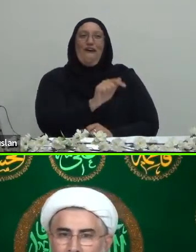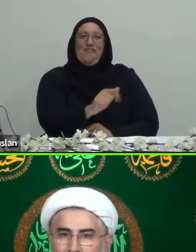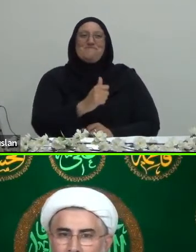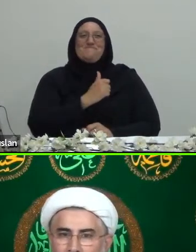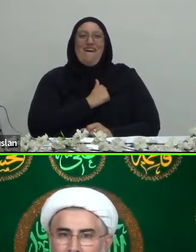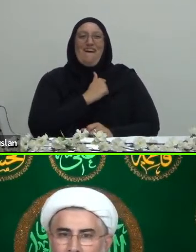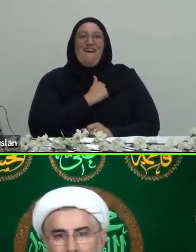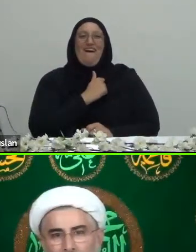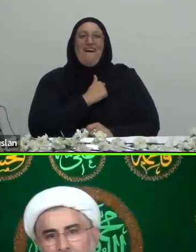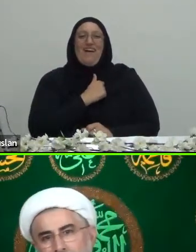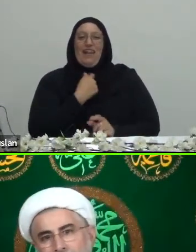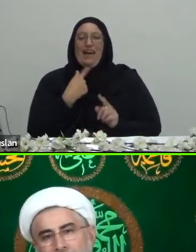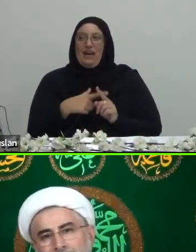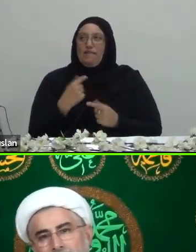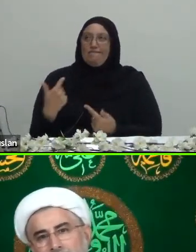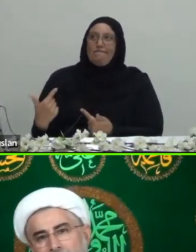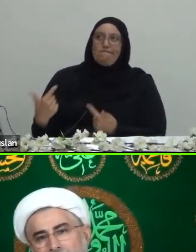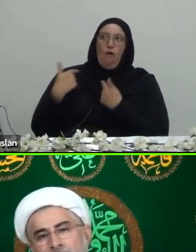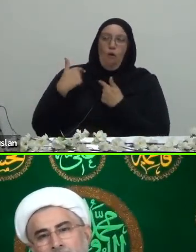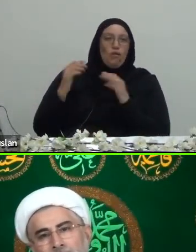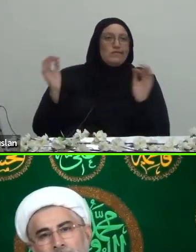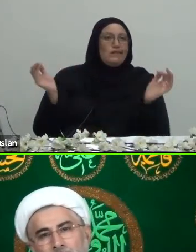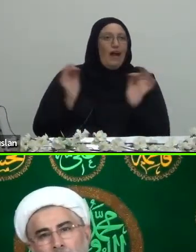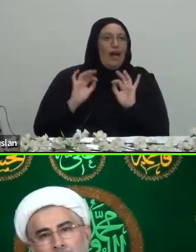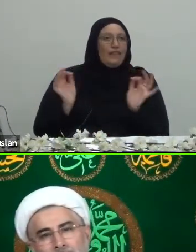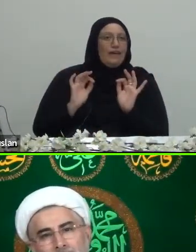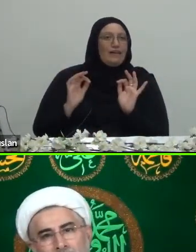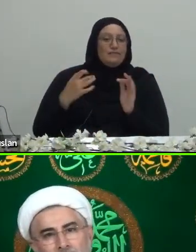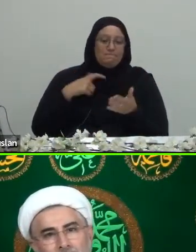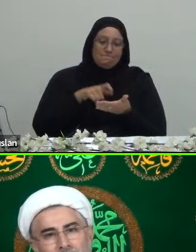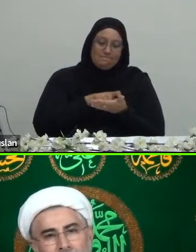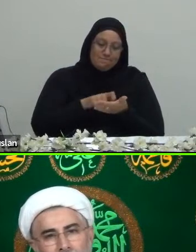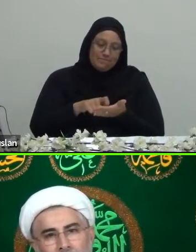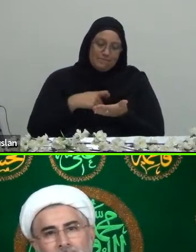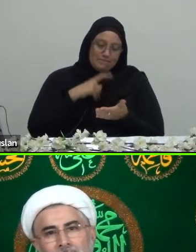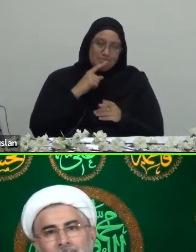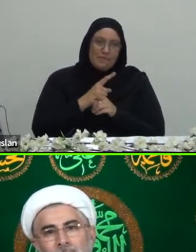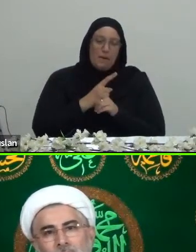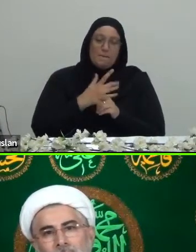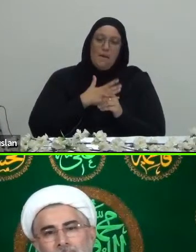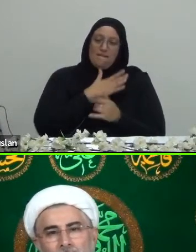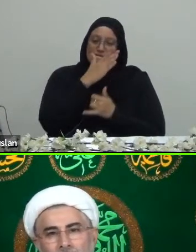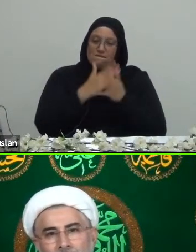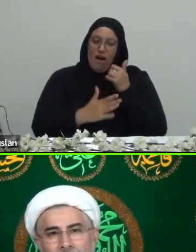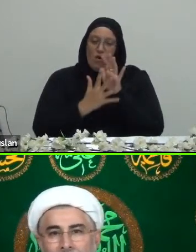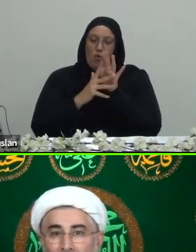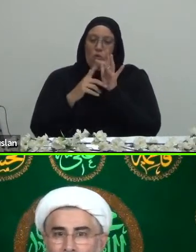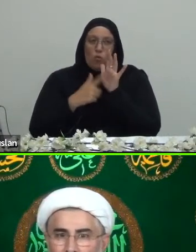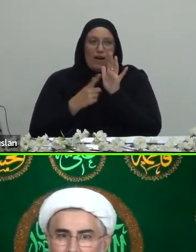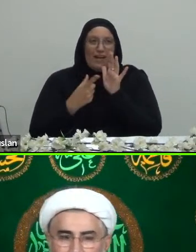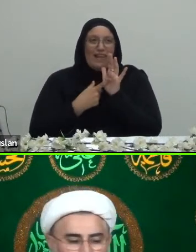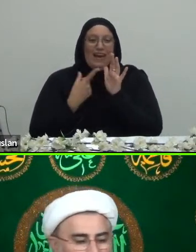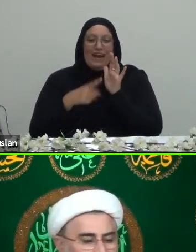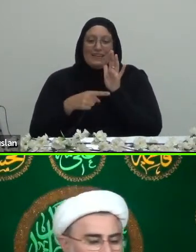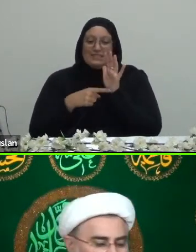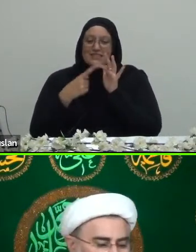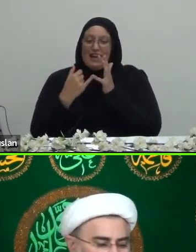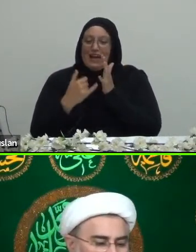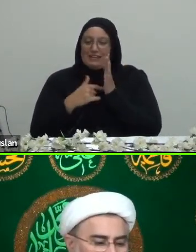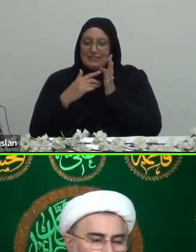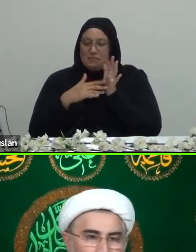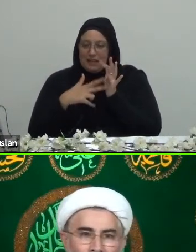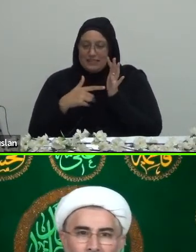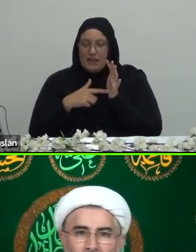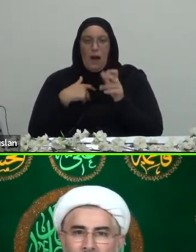like this, voluntary, and I mentioned that this is my final will and testament, voluntary, at this date I've written and I've signed it, and